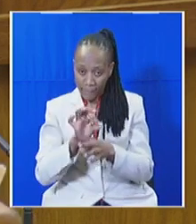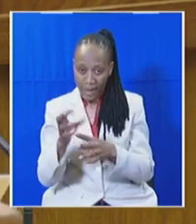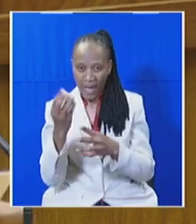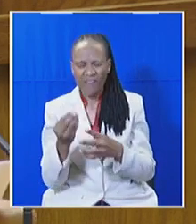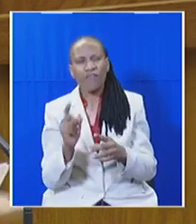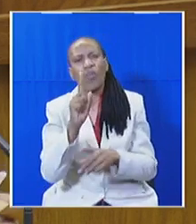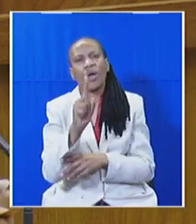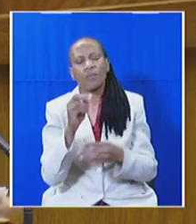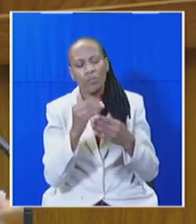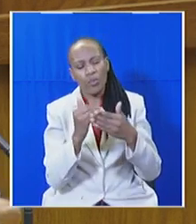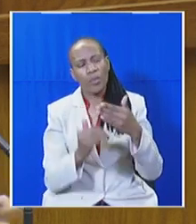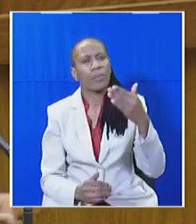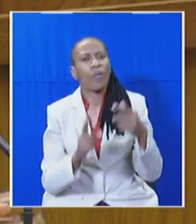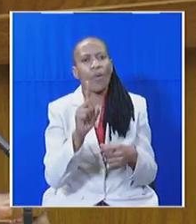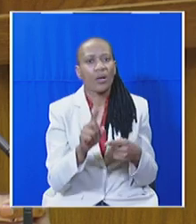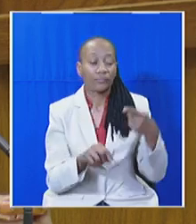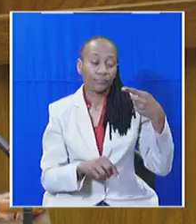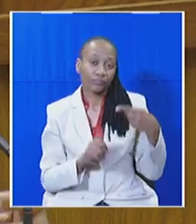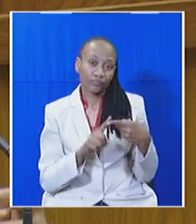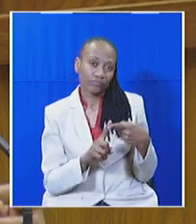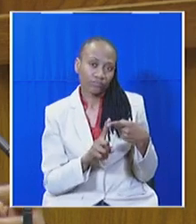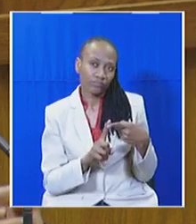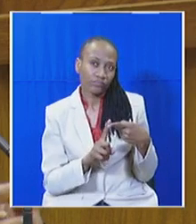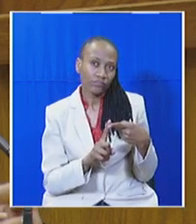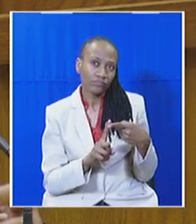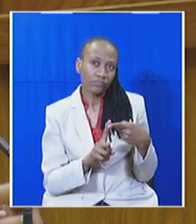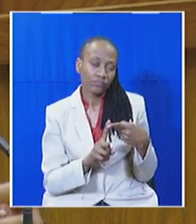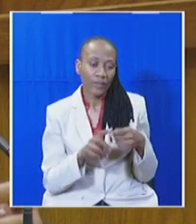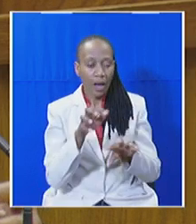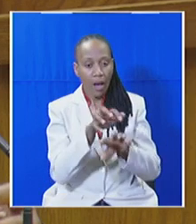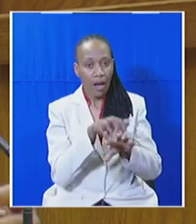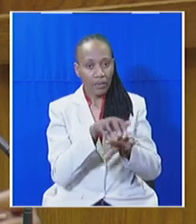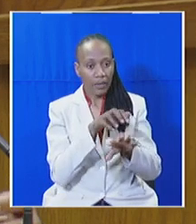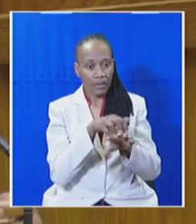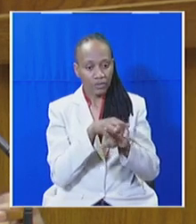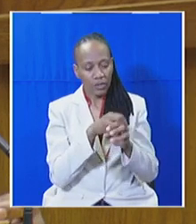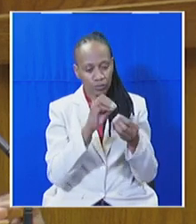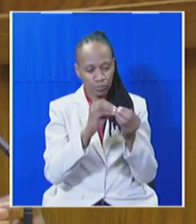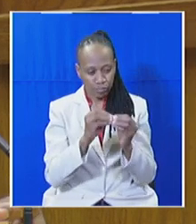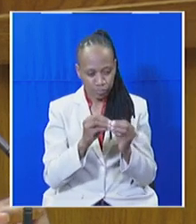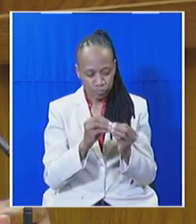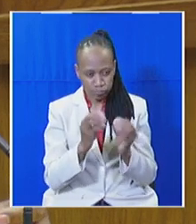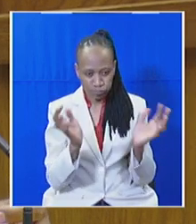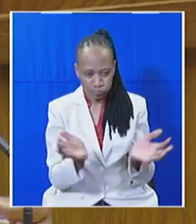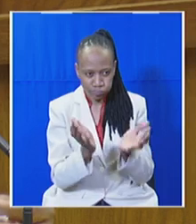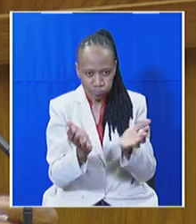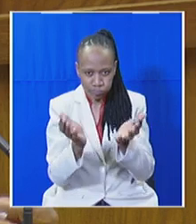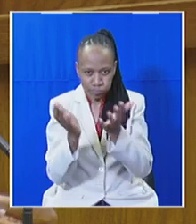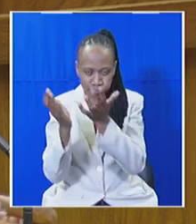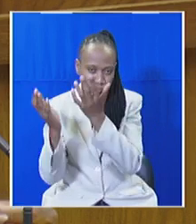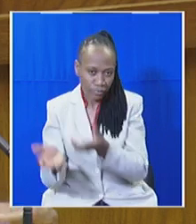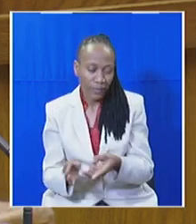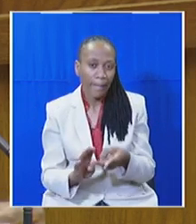following: revitalization of the agriculture and agro-processing value chain,